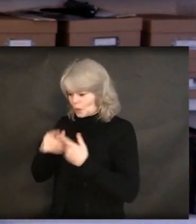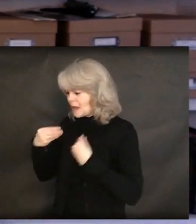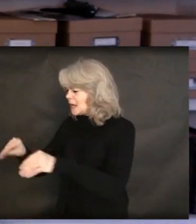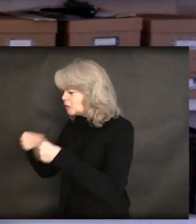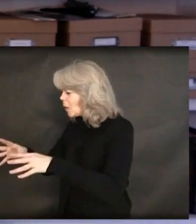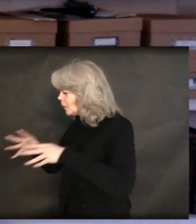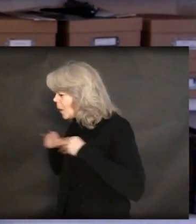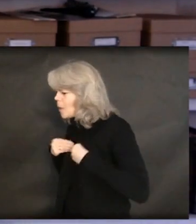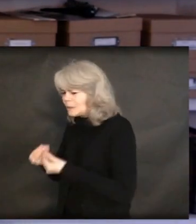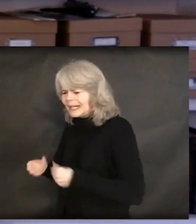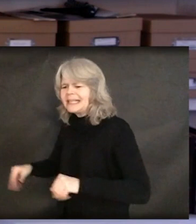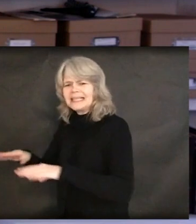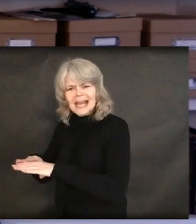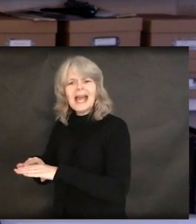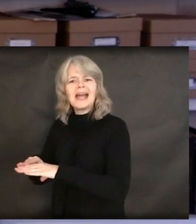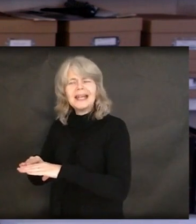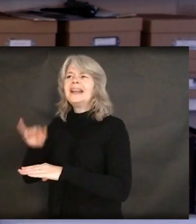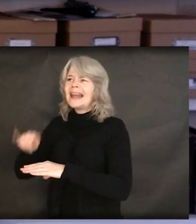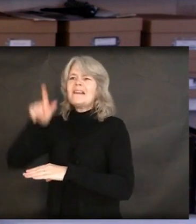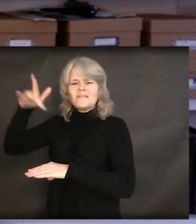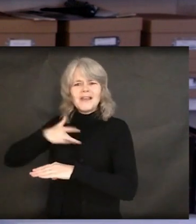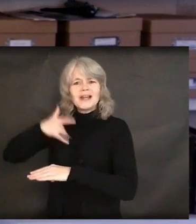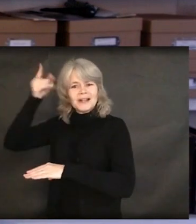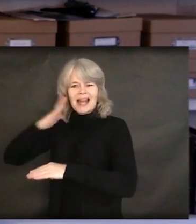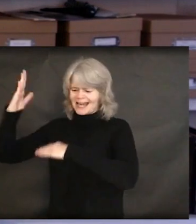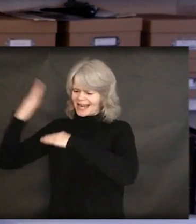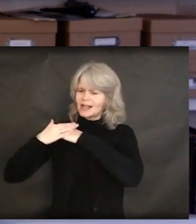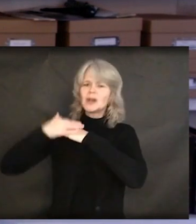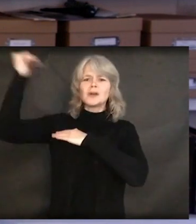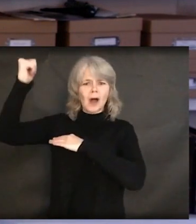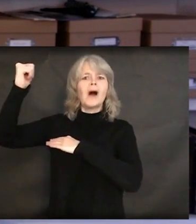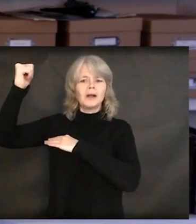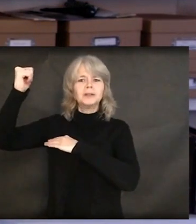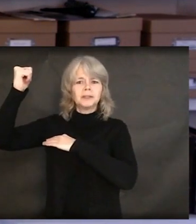possible. It was God's evident calling upon their lives.